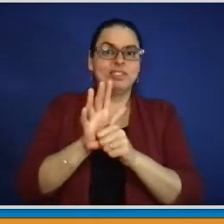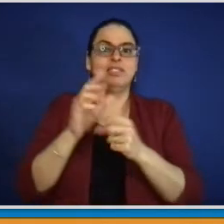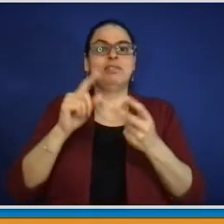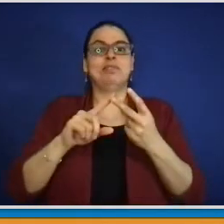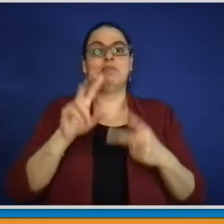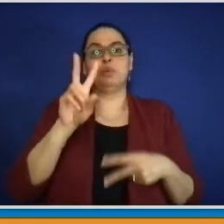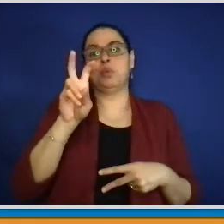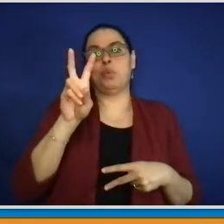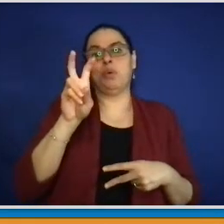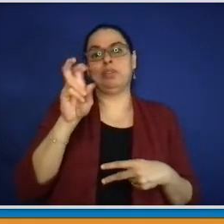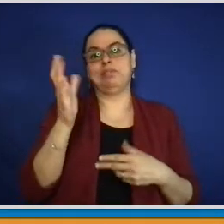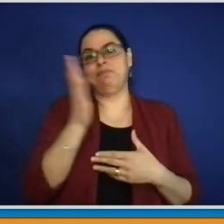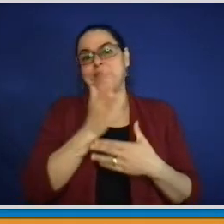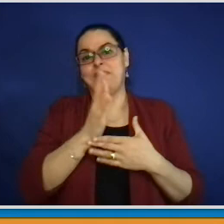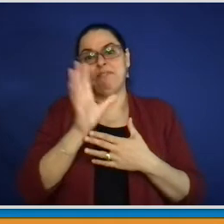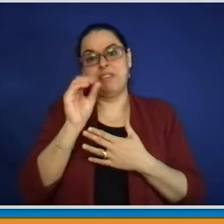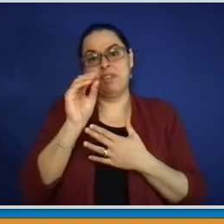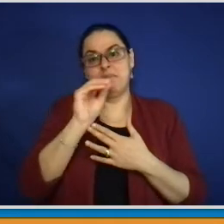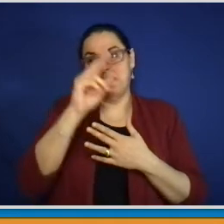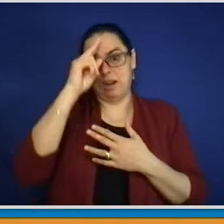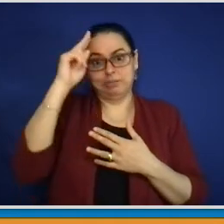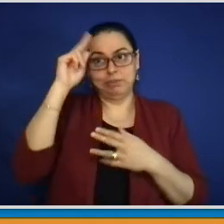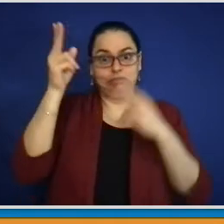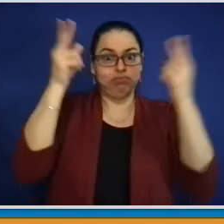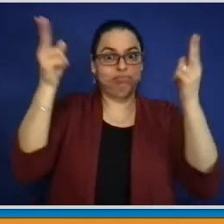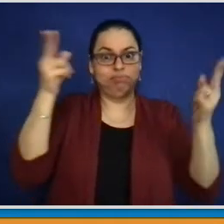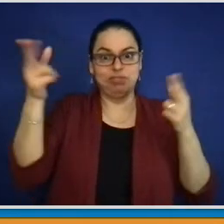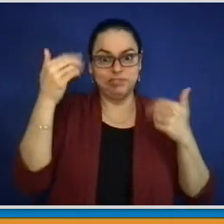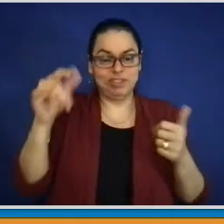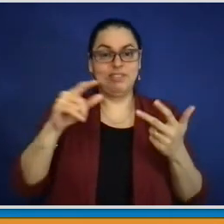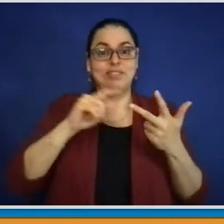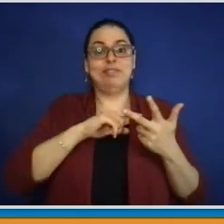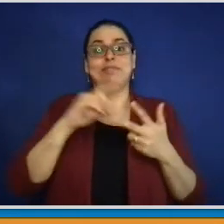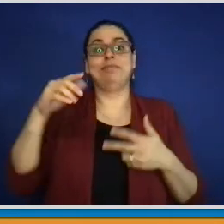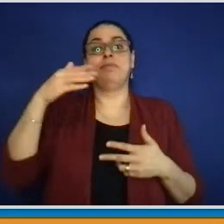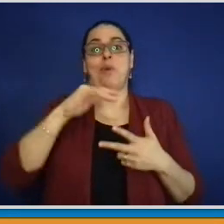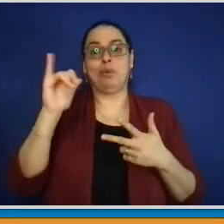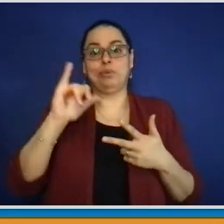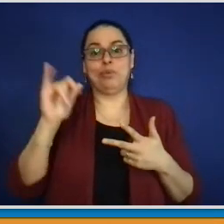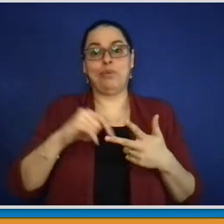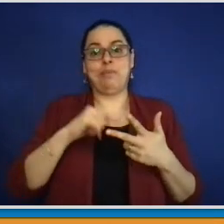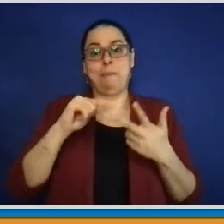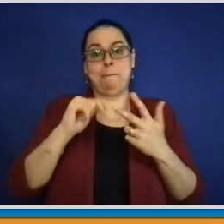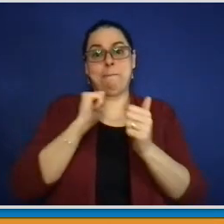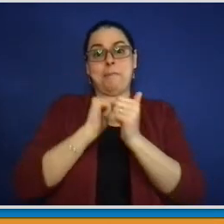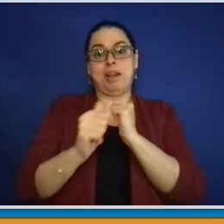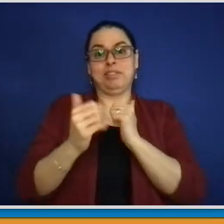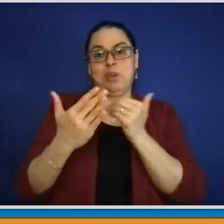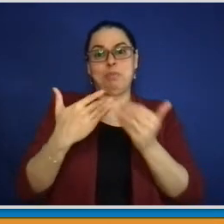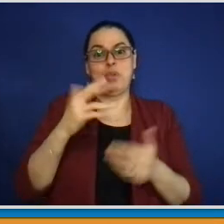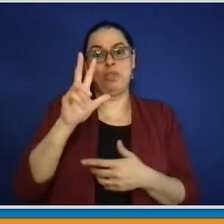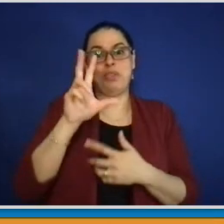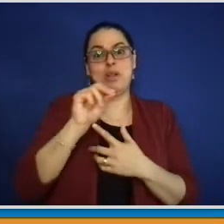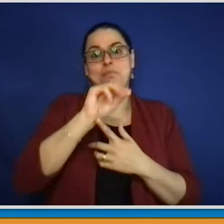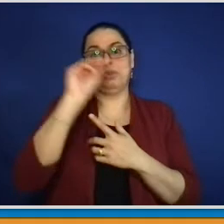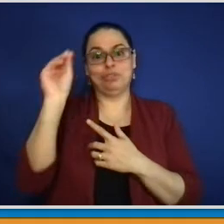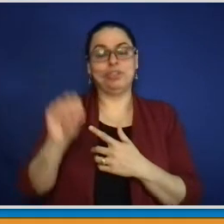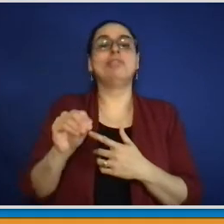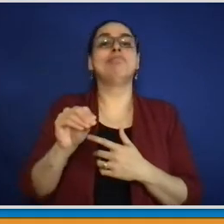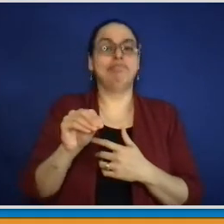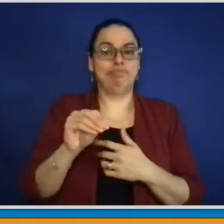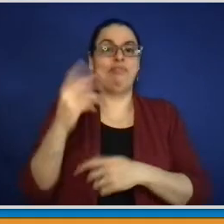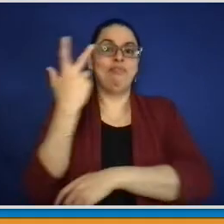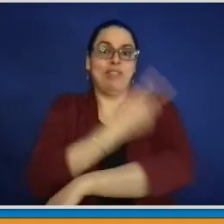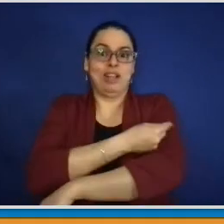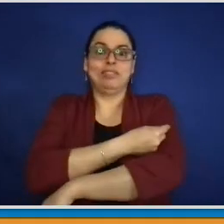in Westchester County, and we're approaching 30% vaccinated with at least one shot. All of that is progress being made over the last week.